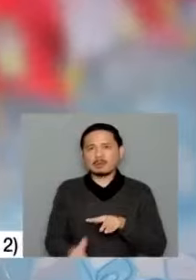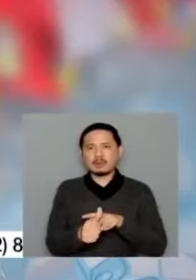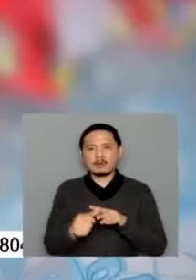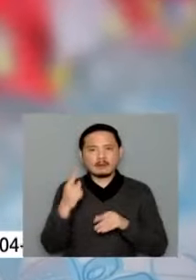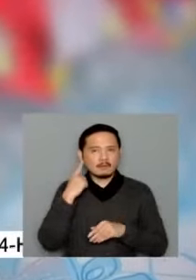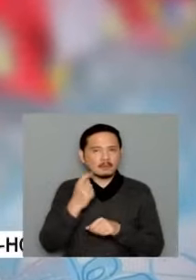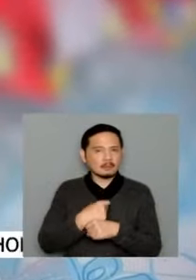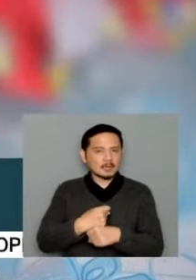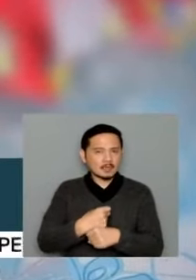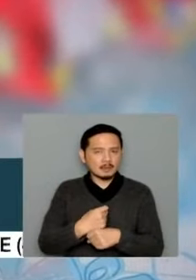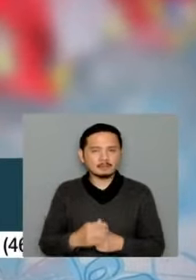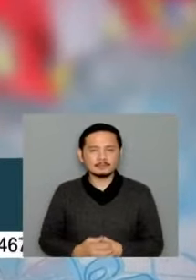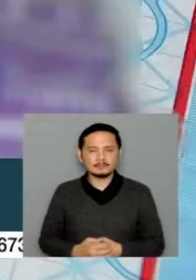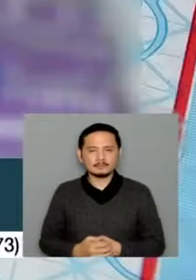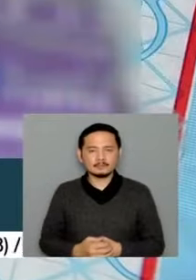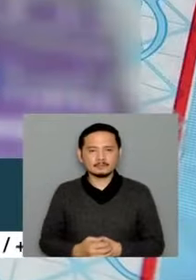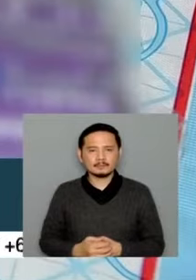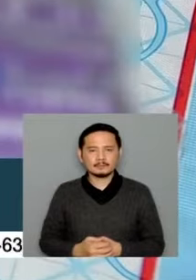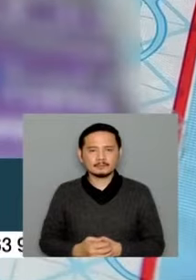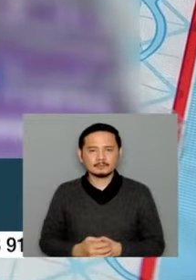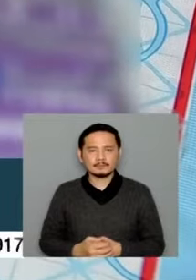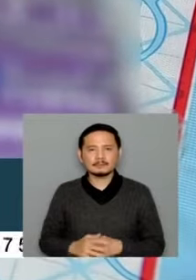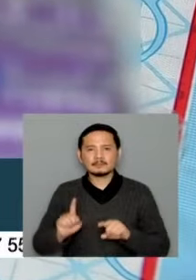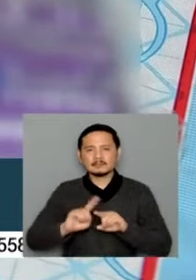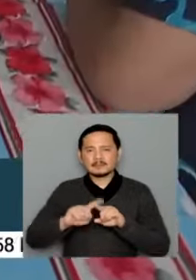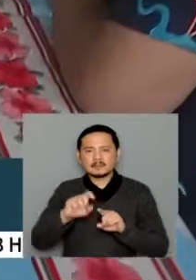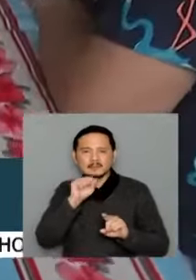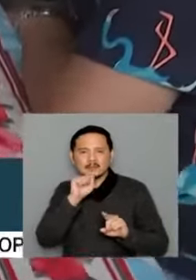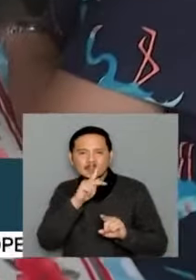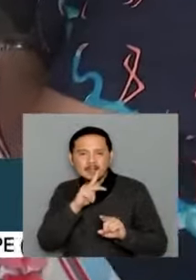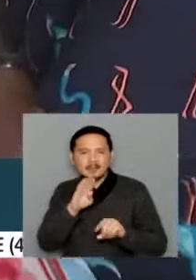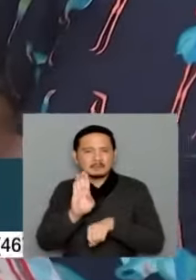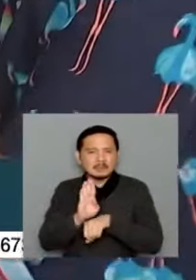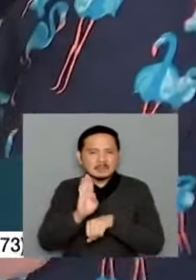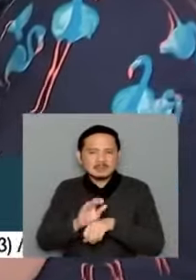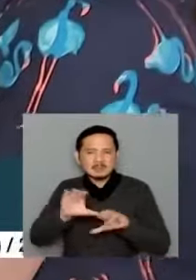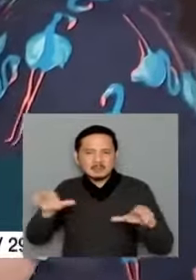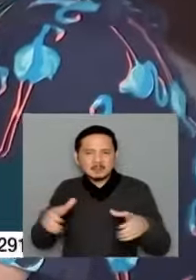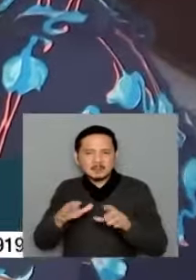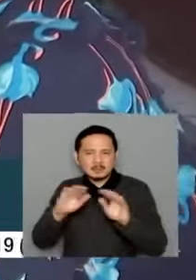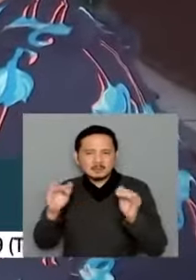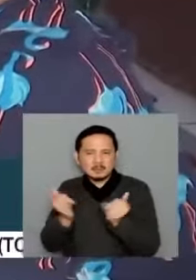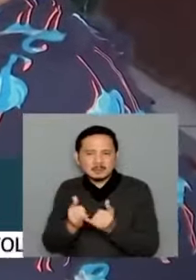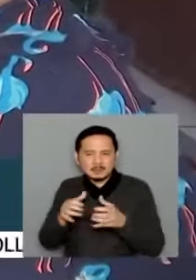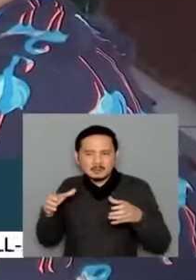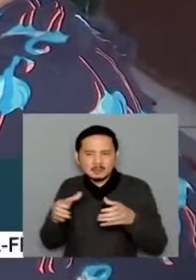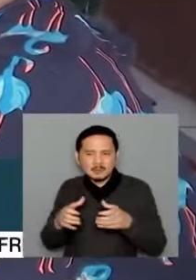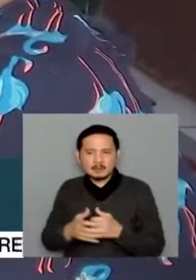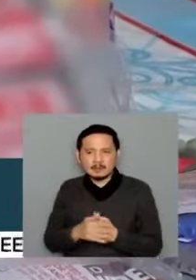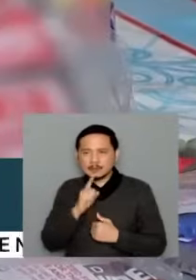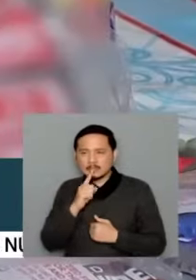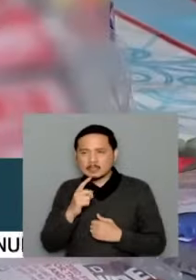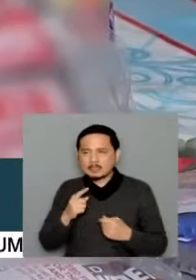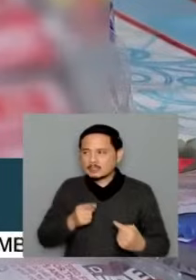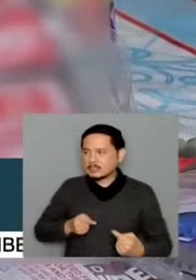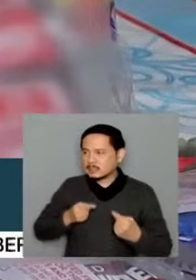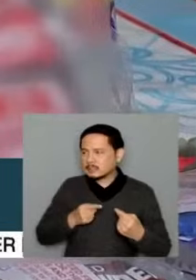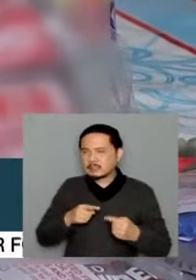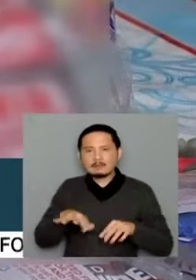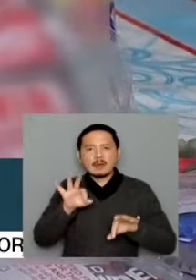The Philippine Confectionery Biscuit and Snacks Association also says their members are having trouble sourcing sugar for their products. The group